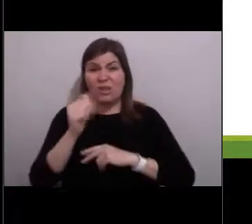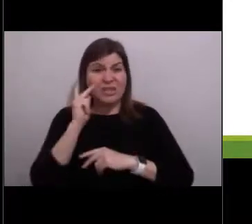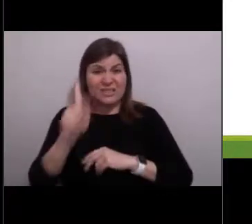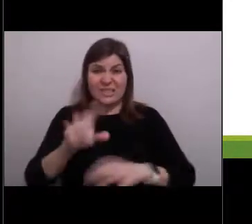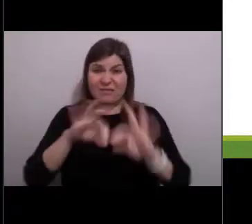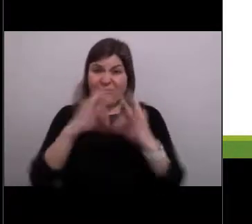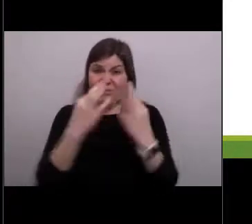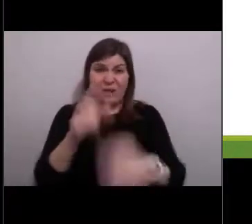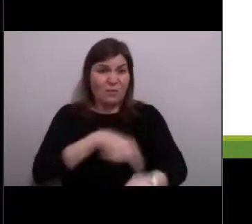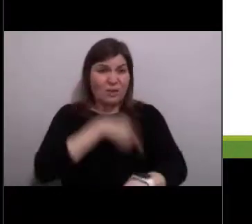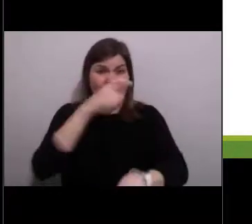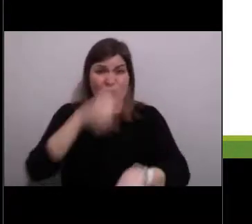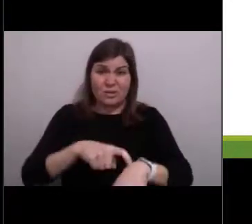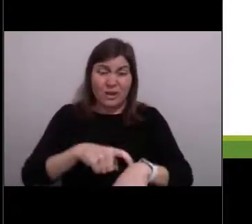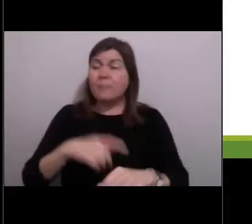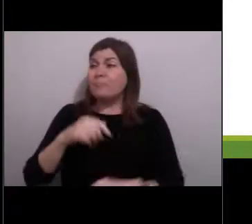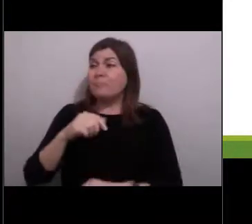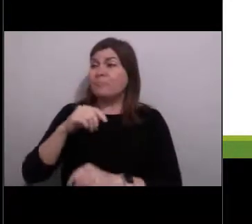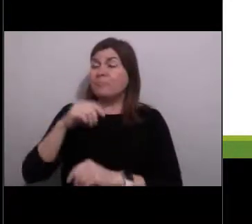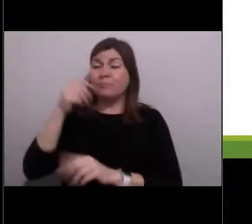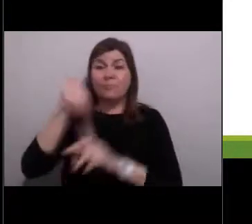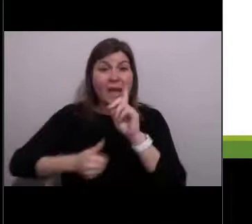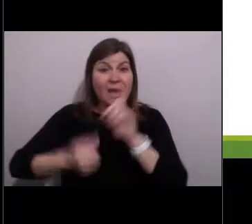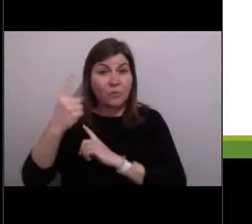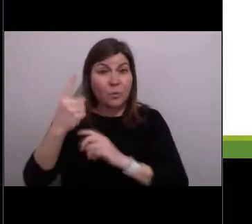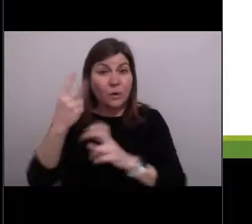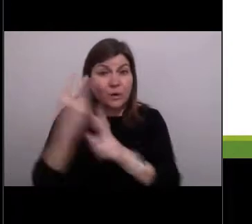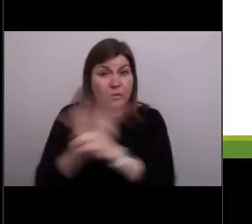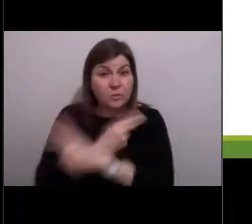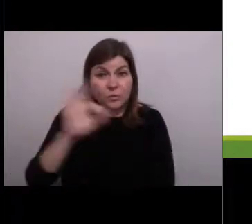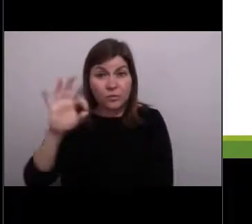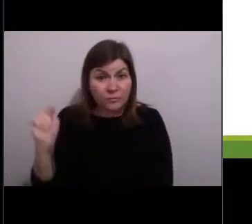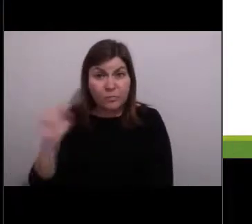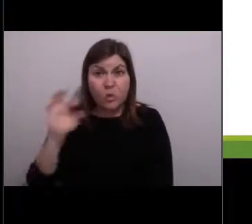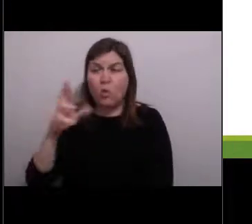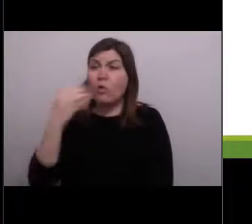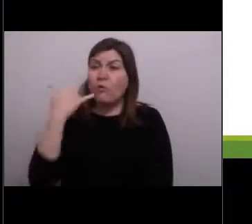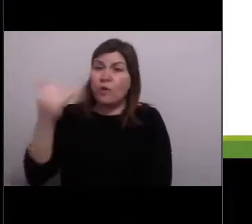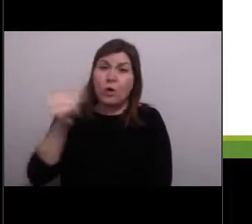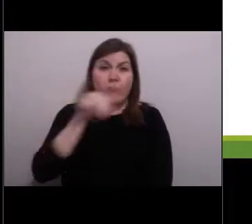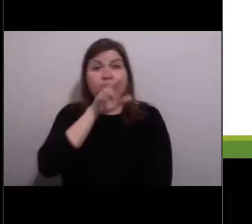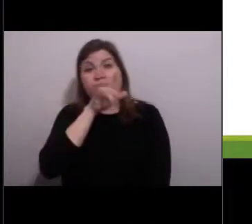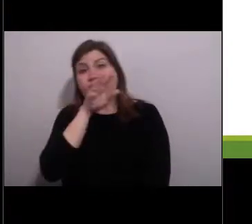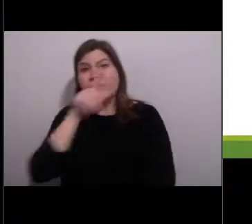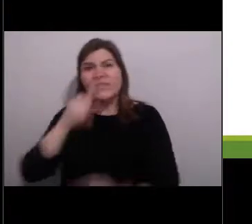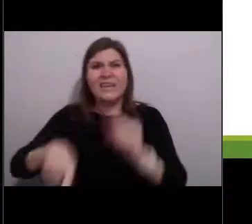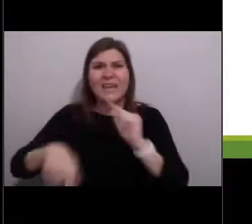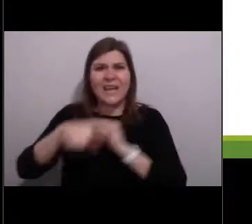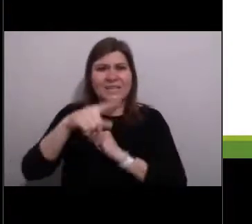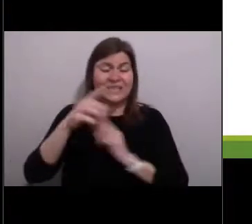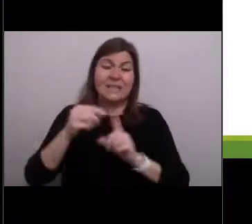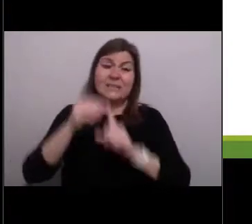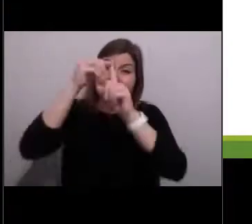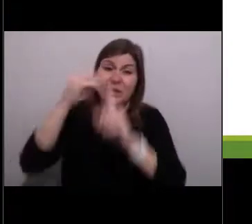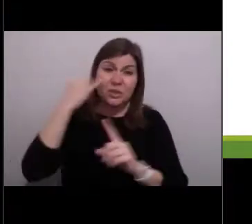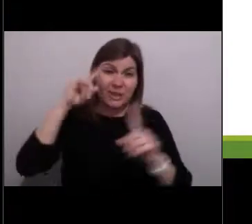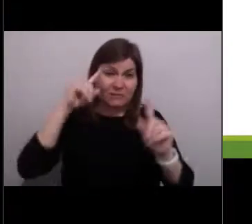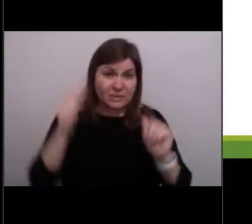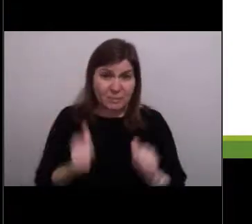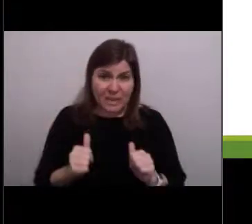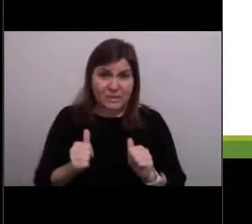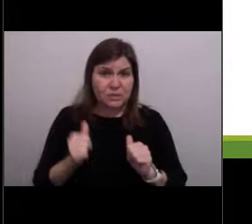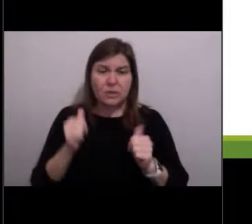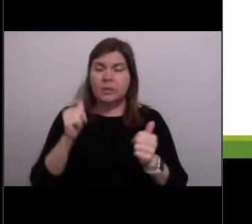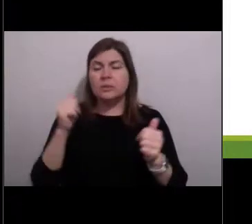FaceTime, which is the alternative, or even telephone calls, especially when there's dementia. That can become problematic. The impact